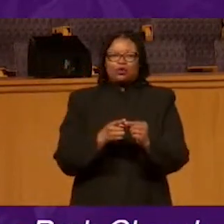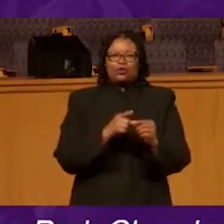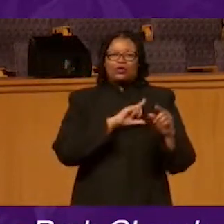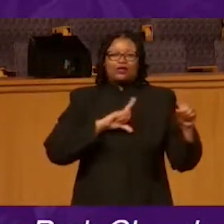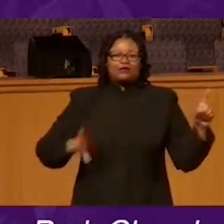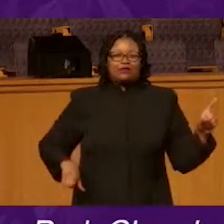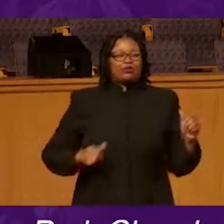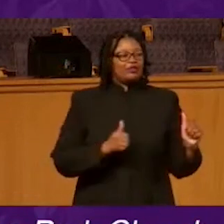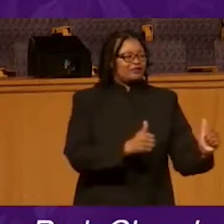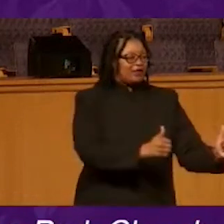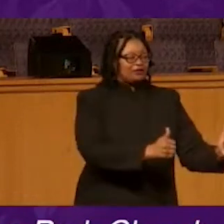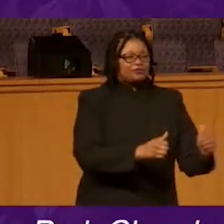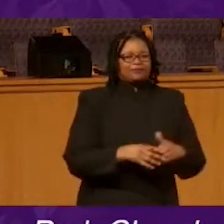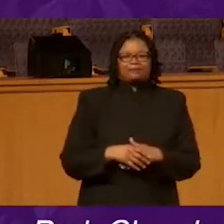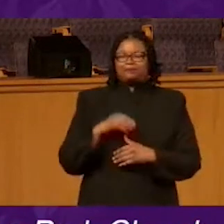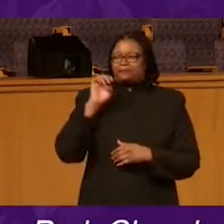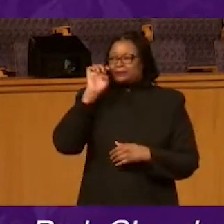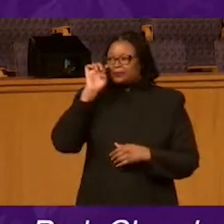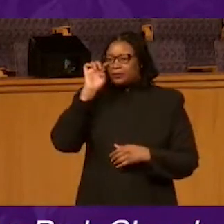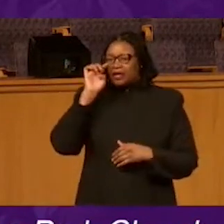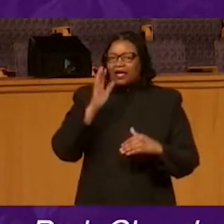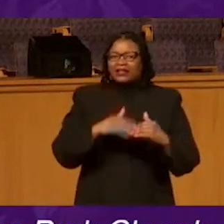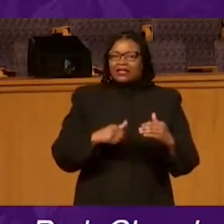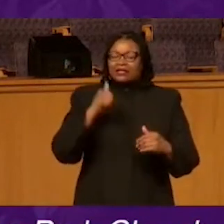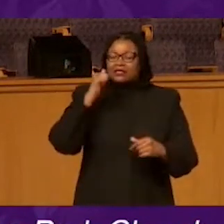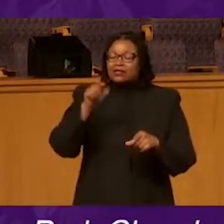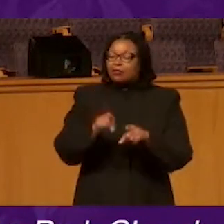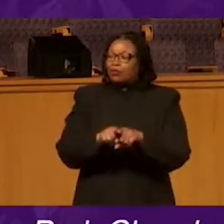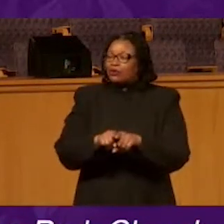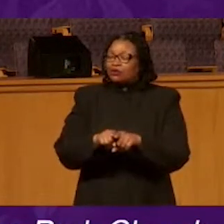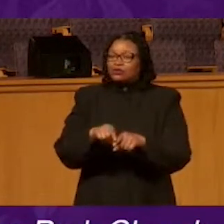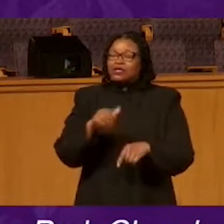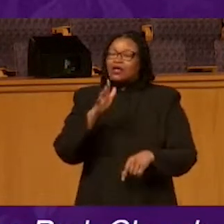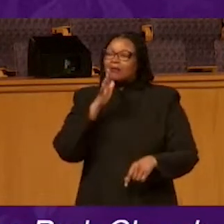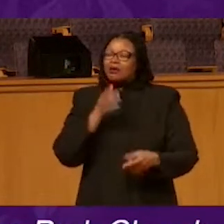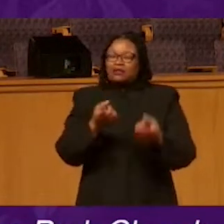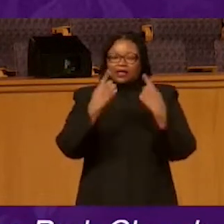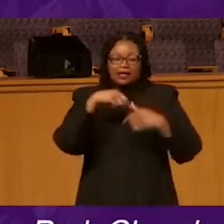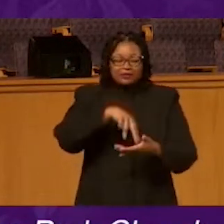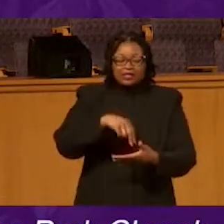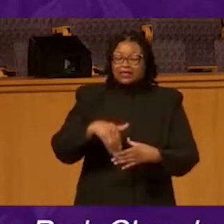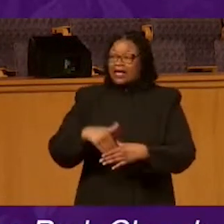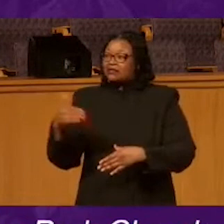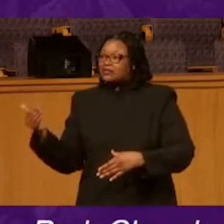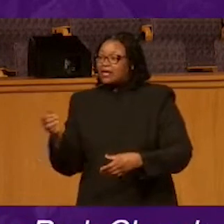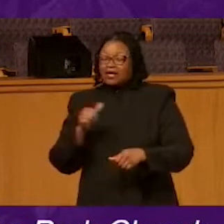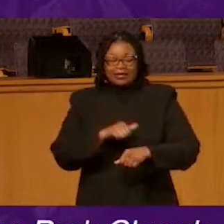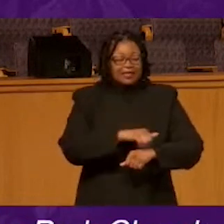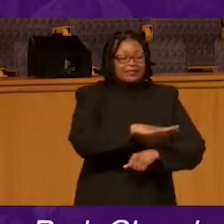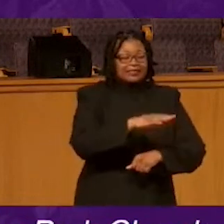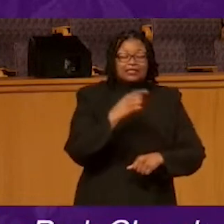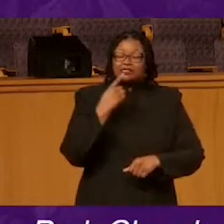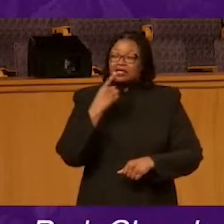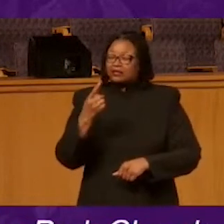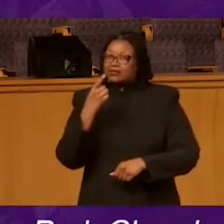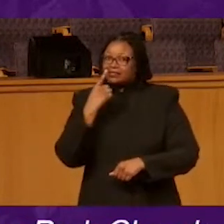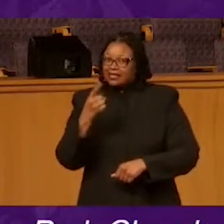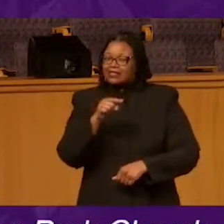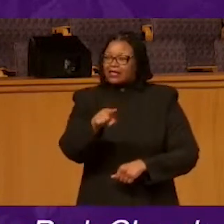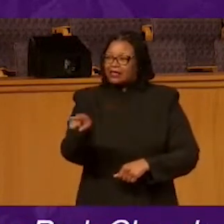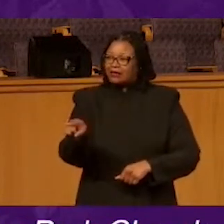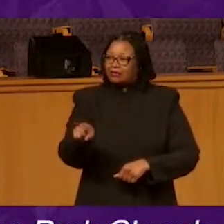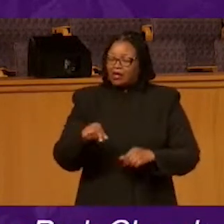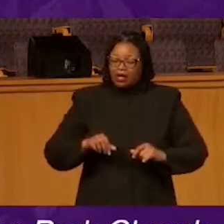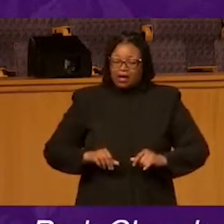follows. Then his brothers and his mother came, and standing outside, they sent to him, calling him, and a multitude was